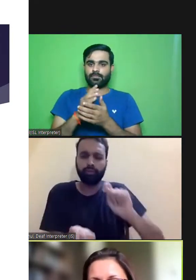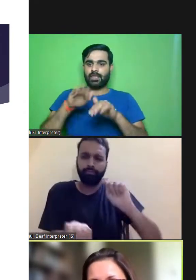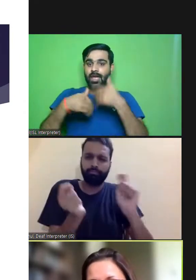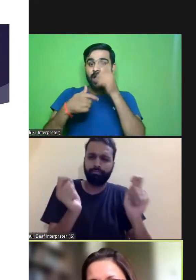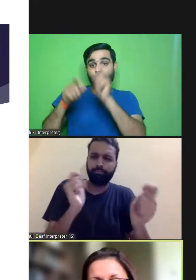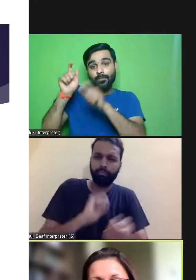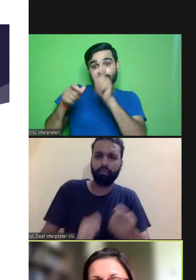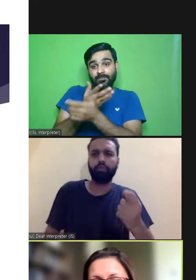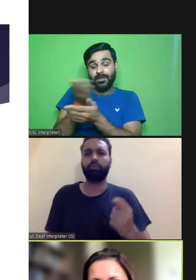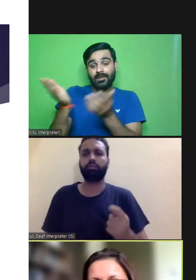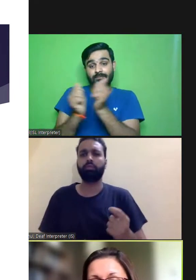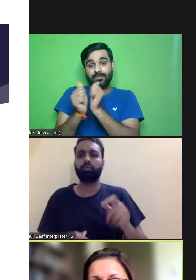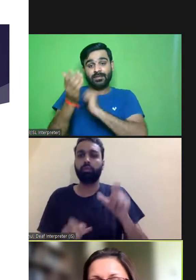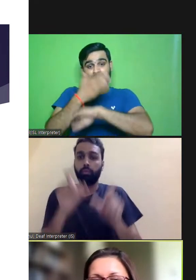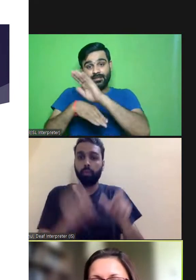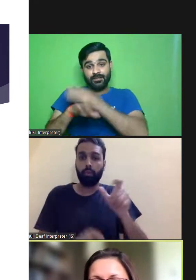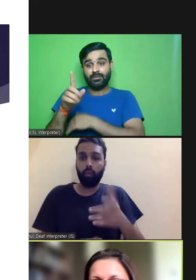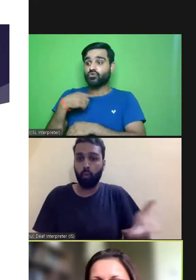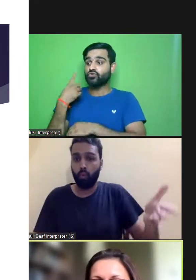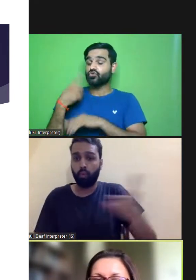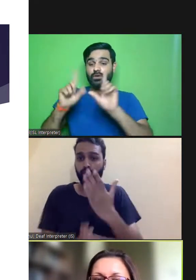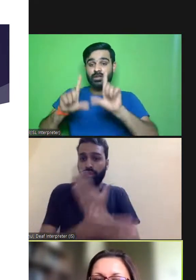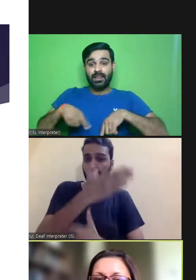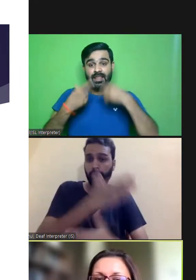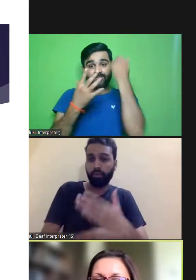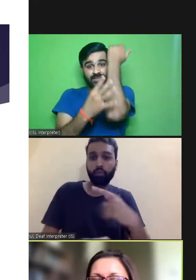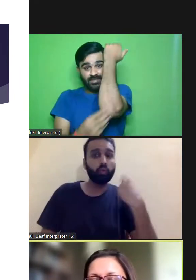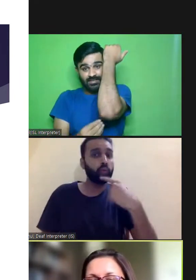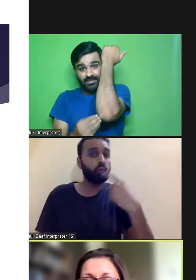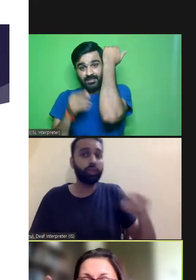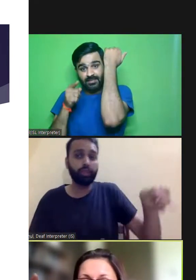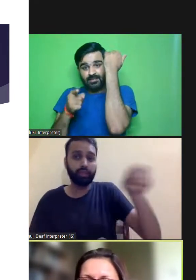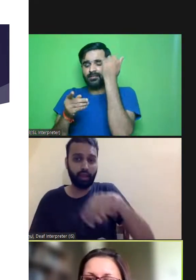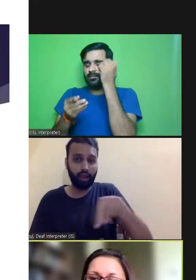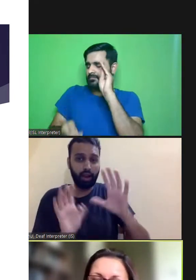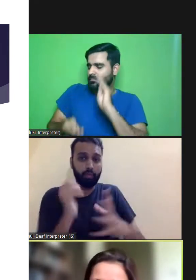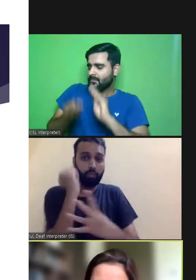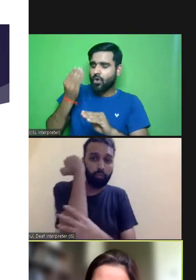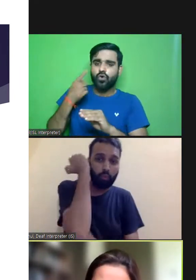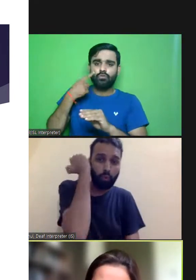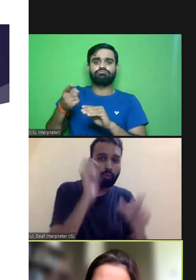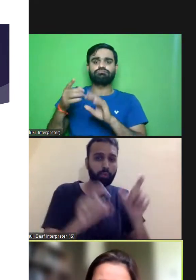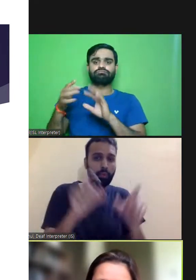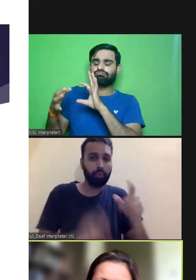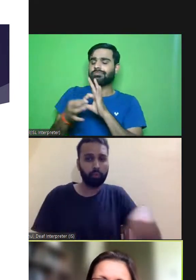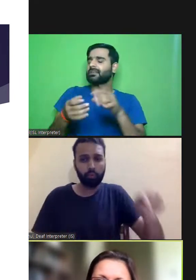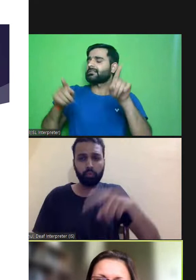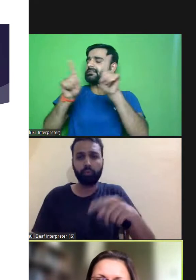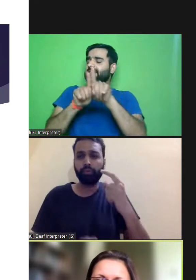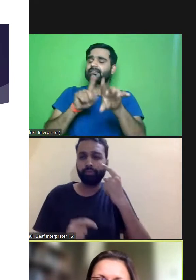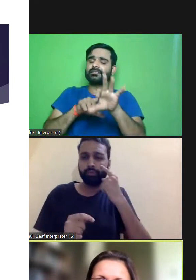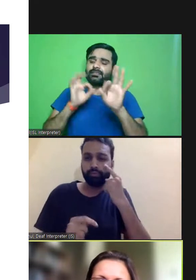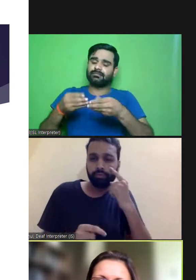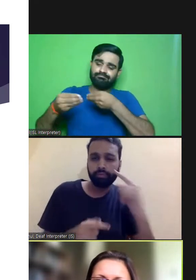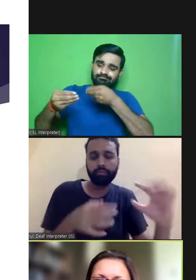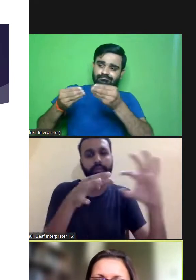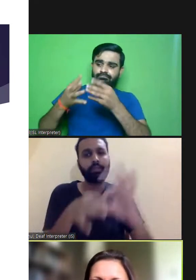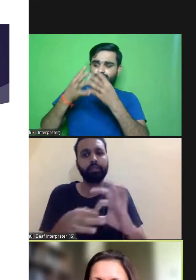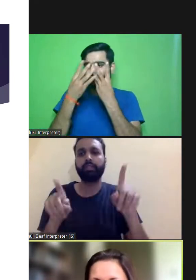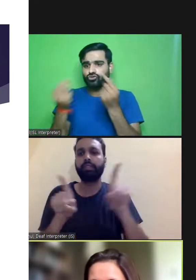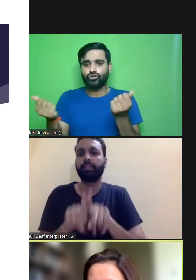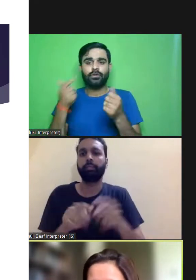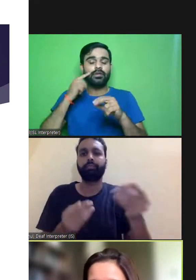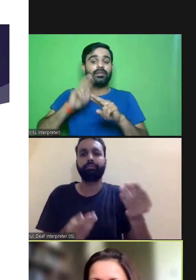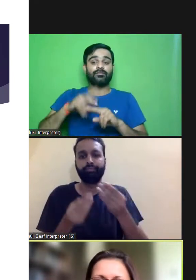people with disability, people who are living in poverty usually face multiple deprivations at the same time. This means that you